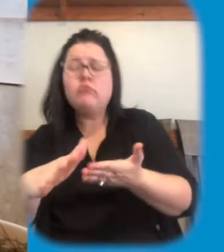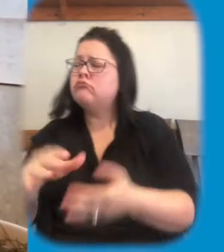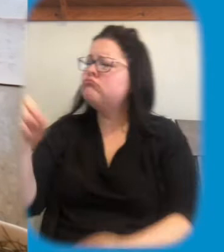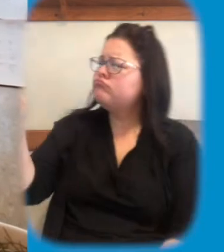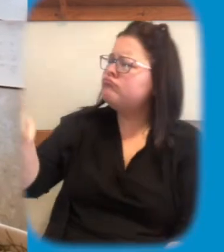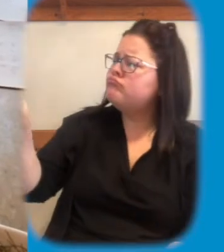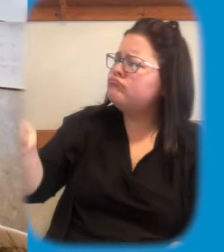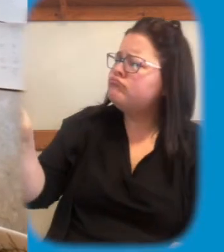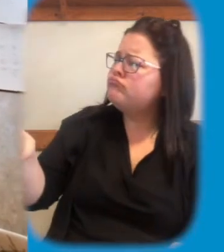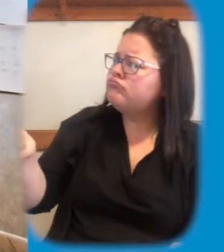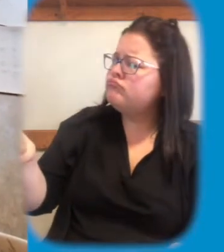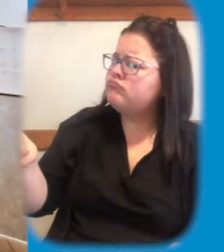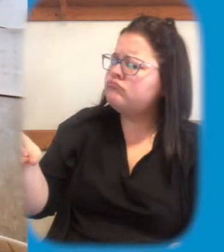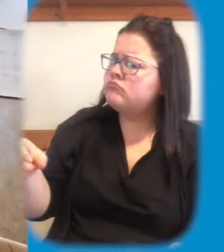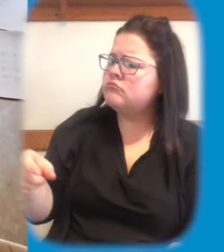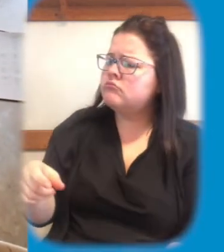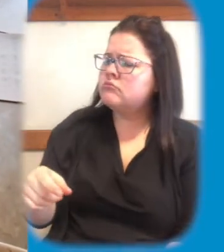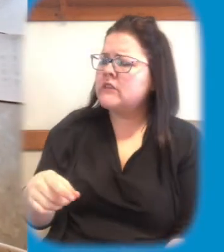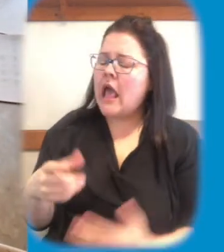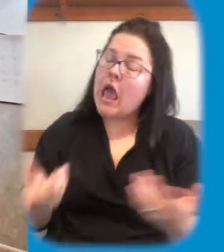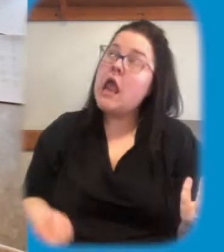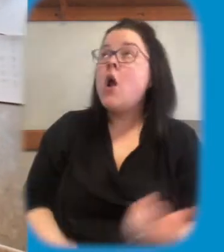How? Filters.